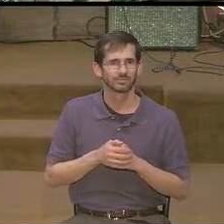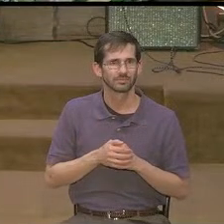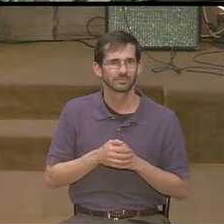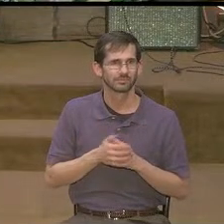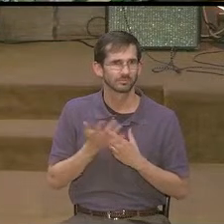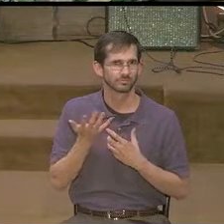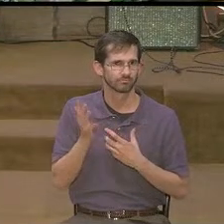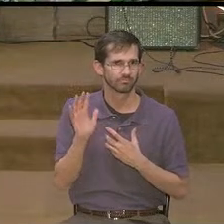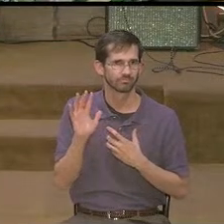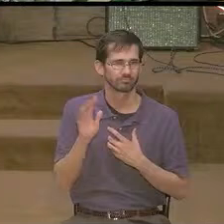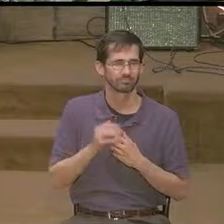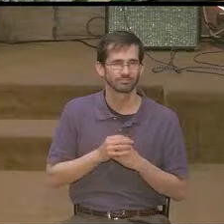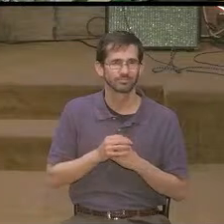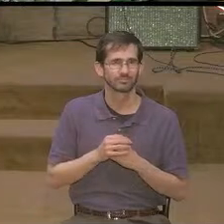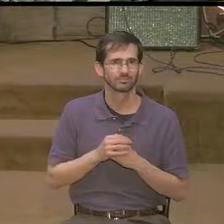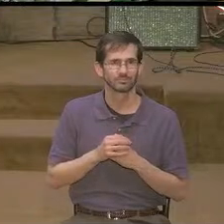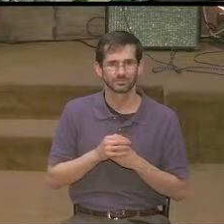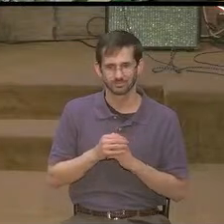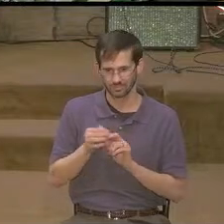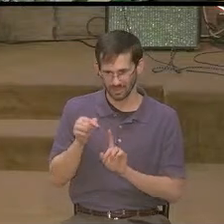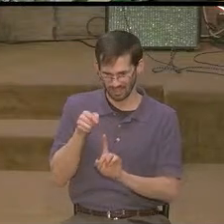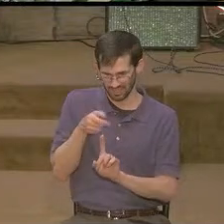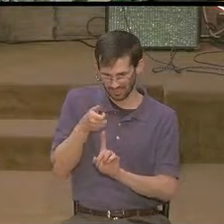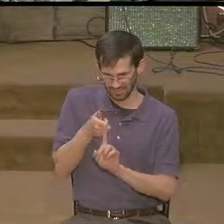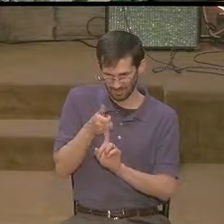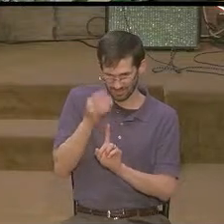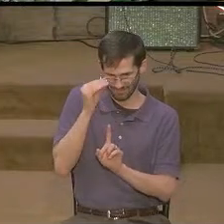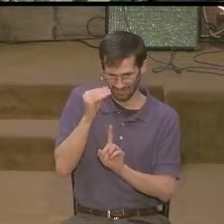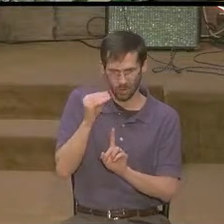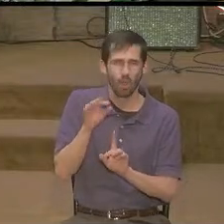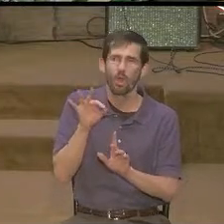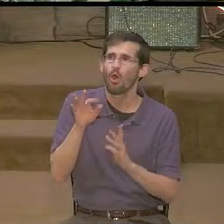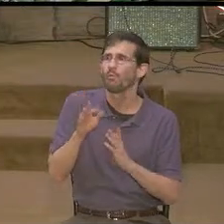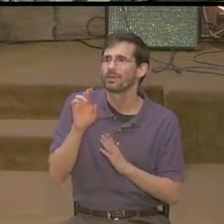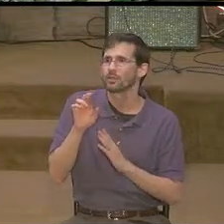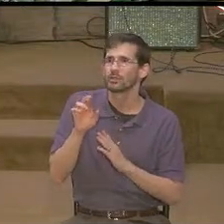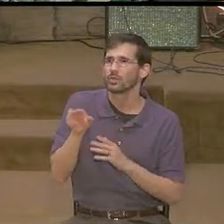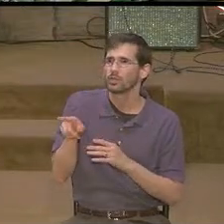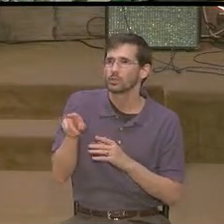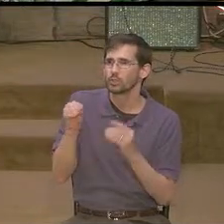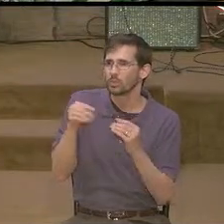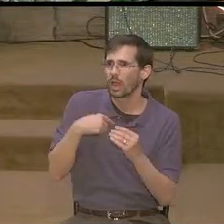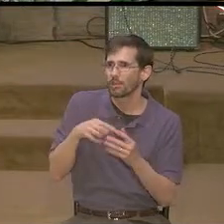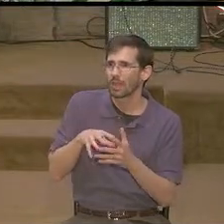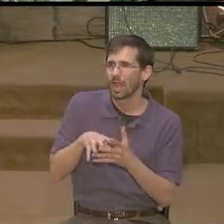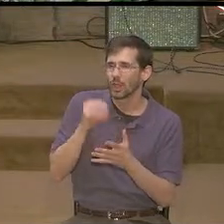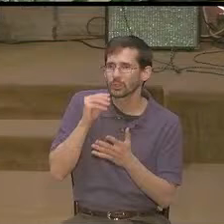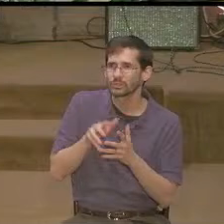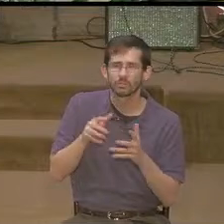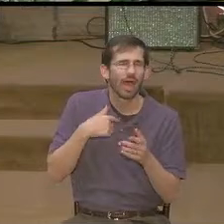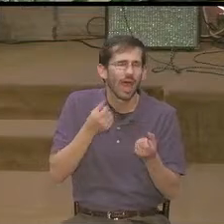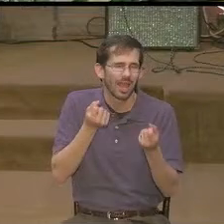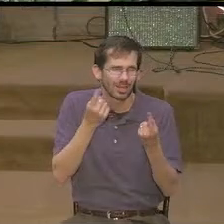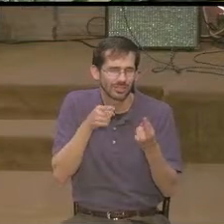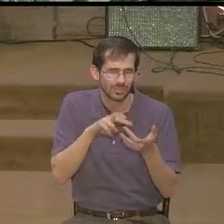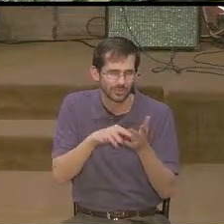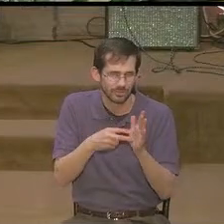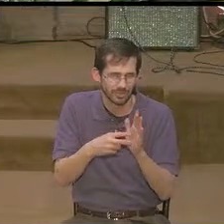That's it. They didn't teach you anything. Oh, Pastor Rodney, I learned so much from you. Well, I get it. I understand what you